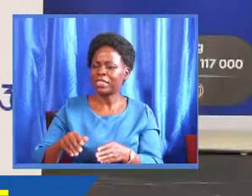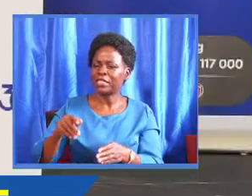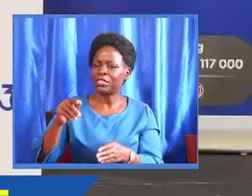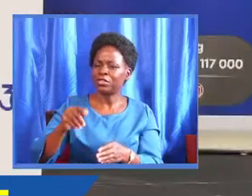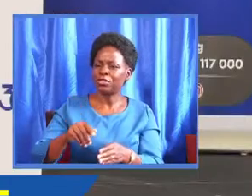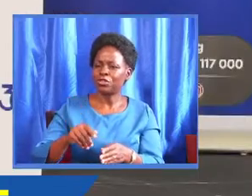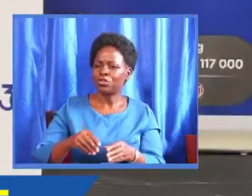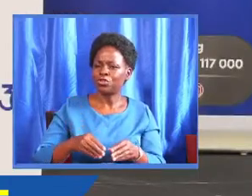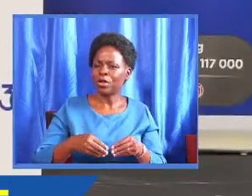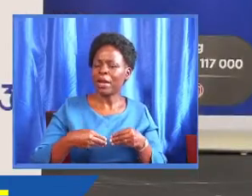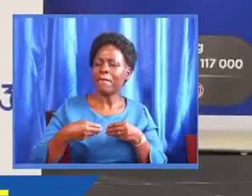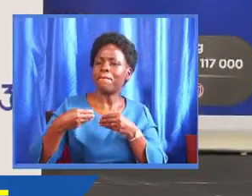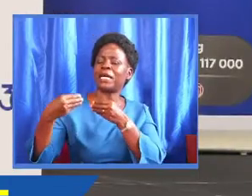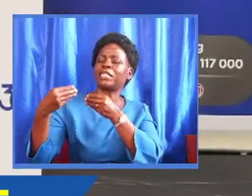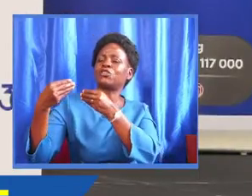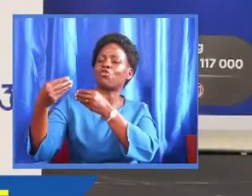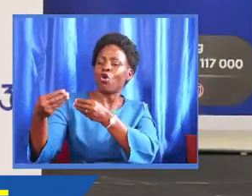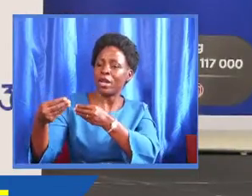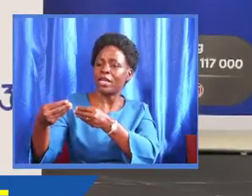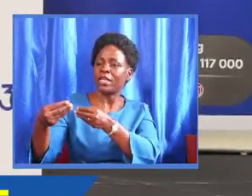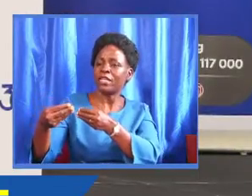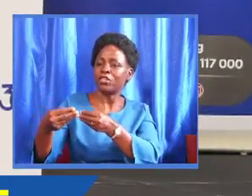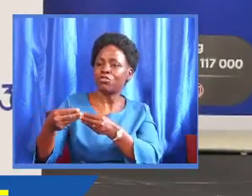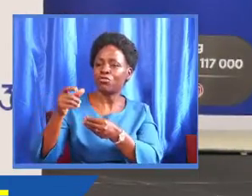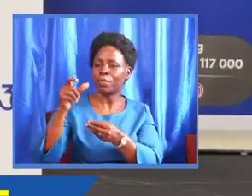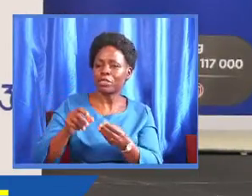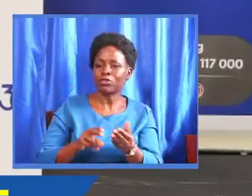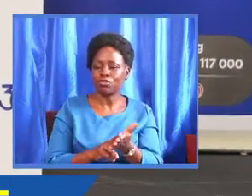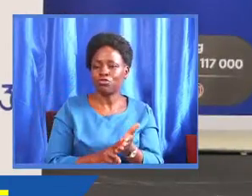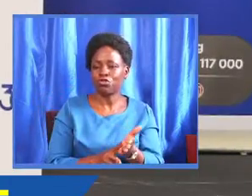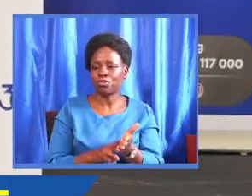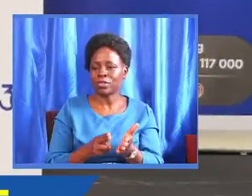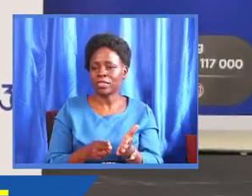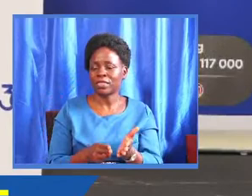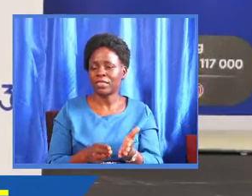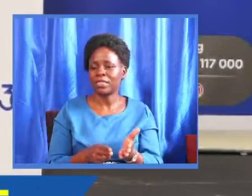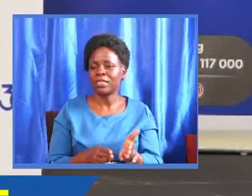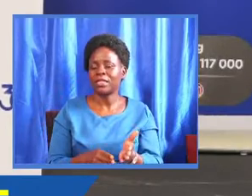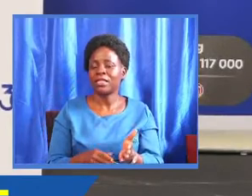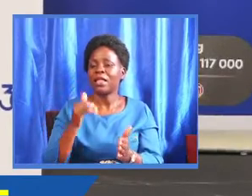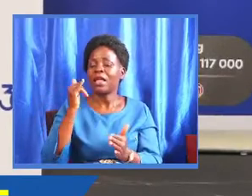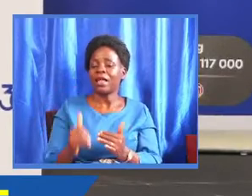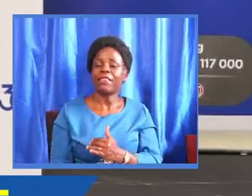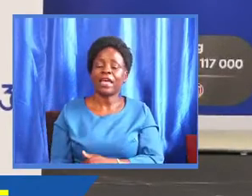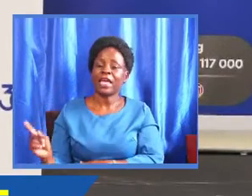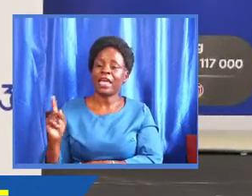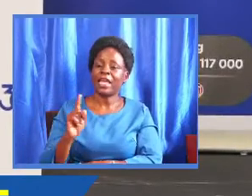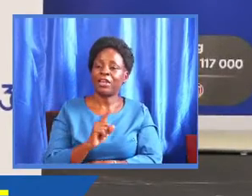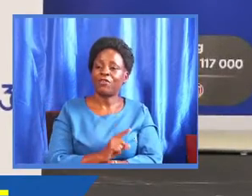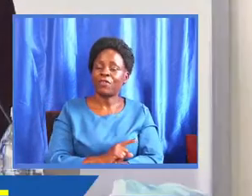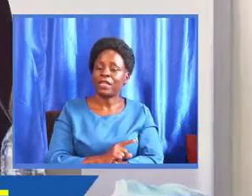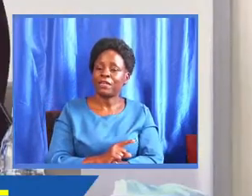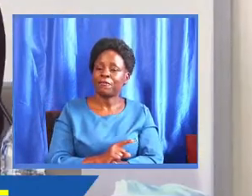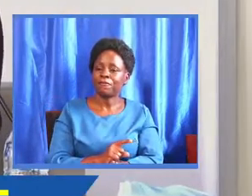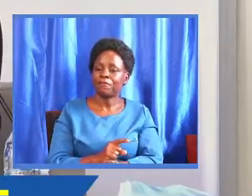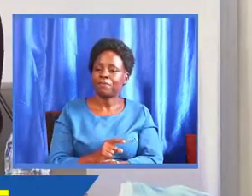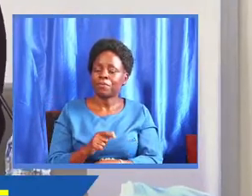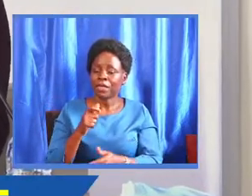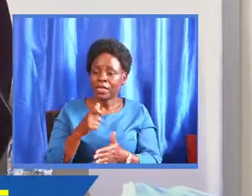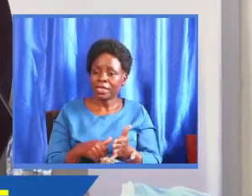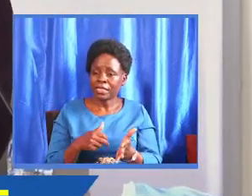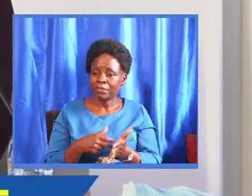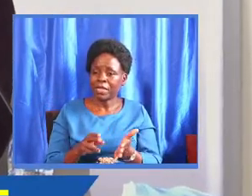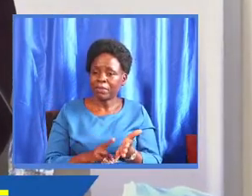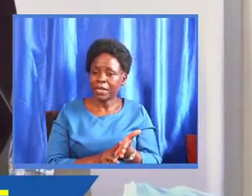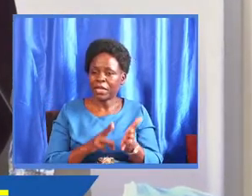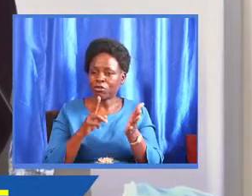pass on to the consumer, such that at the end of the day, the tax paid by the consumer